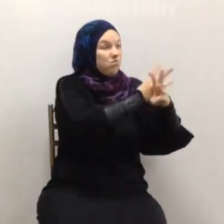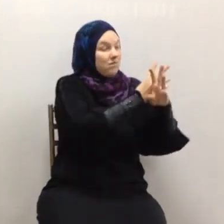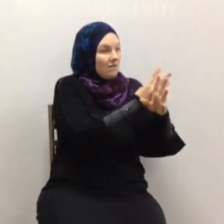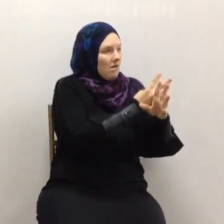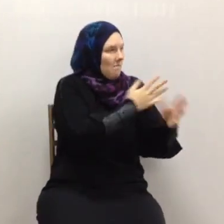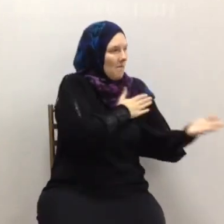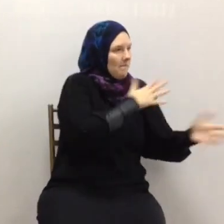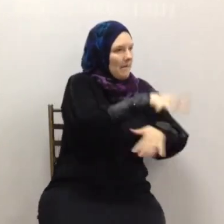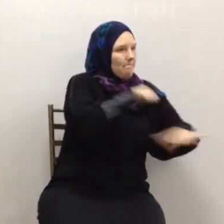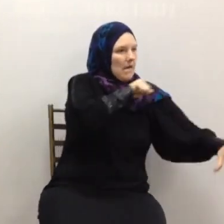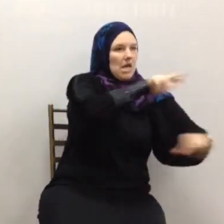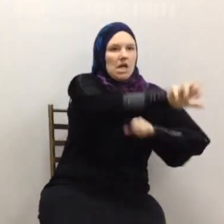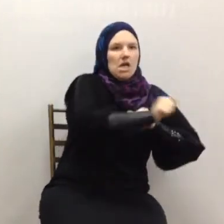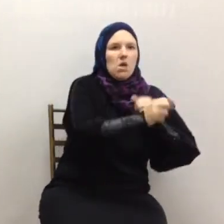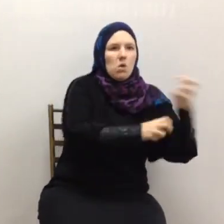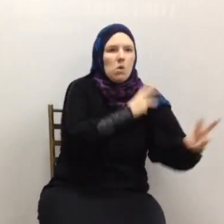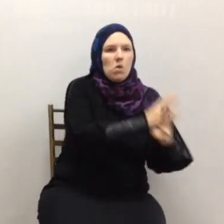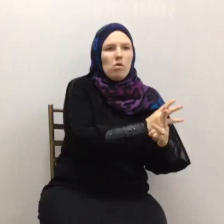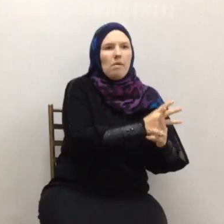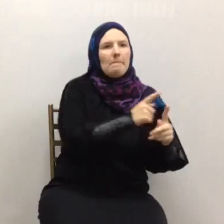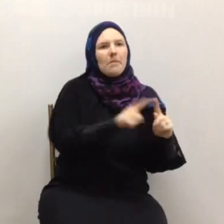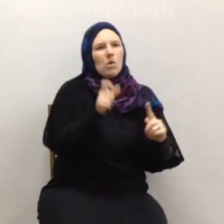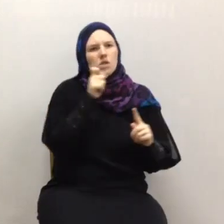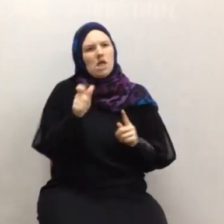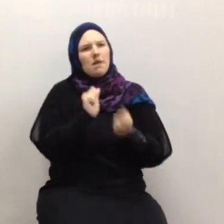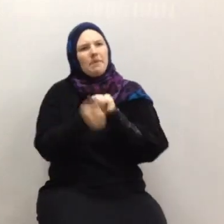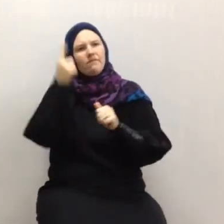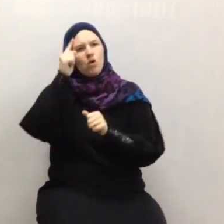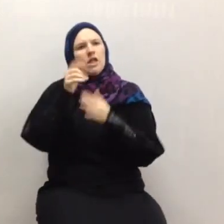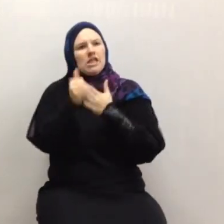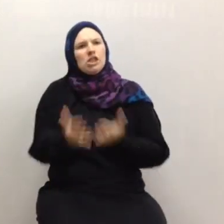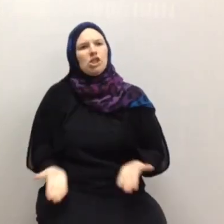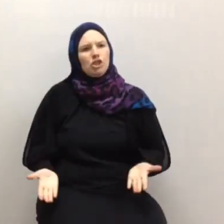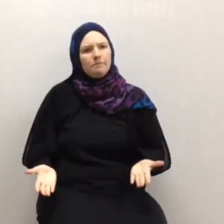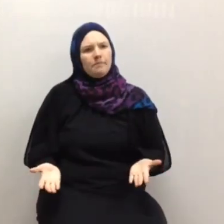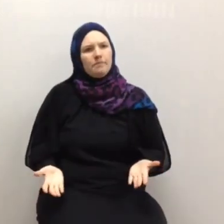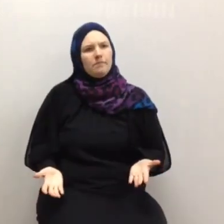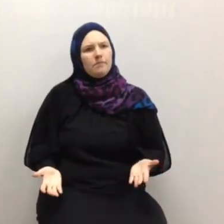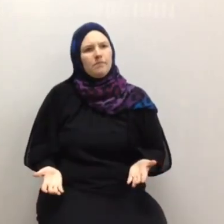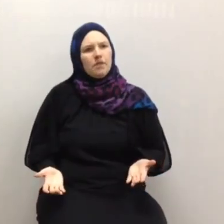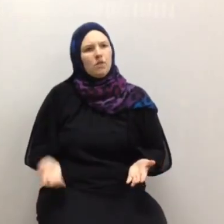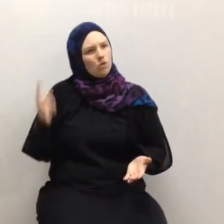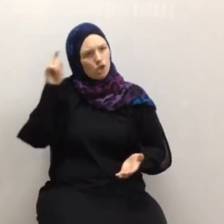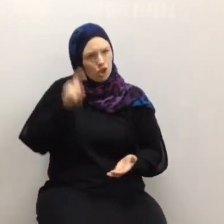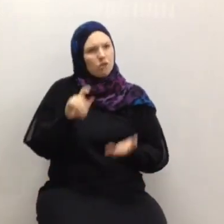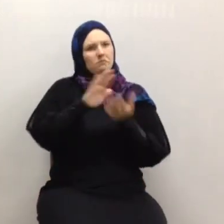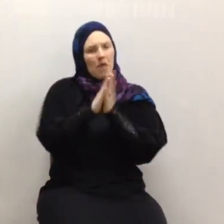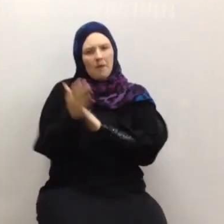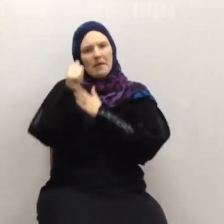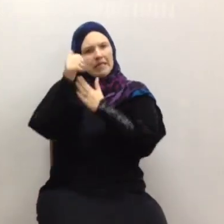leadership. We are not doing what we should be doing. And if I have been